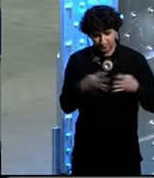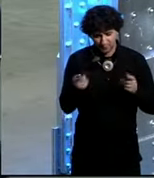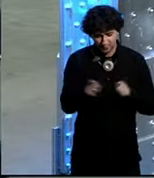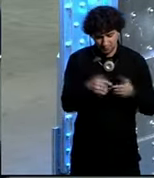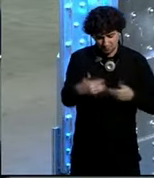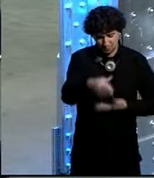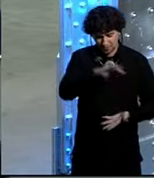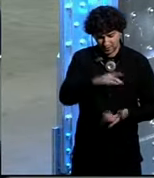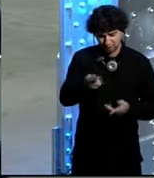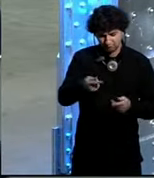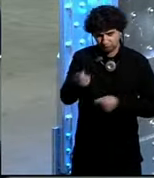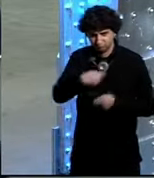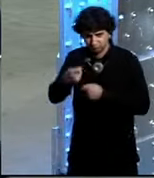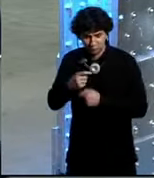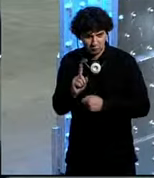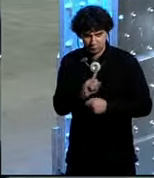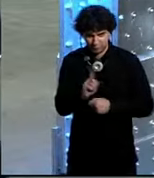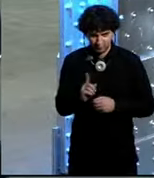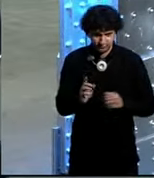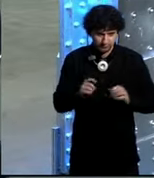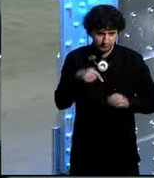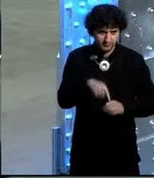mostly positive things about that. Yeah.